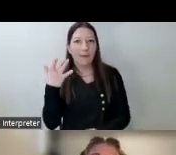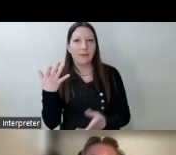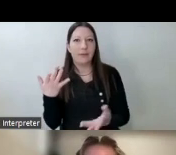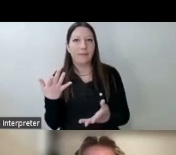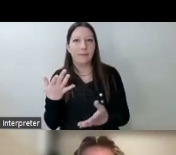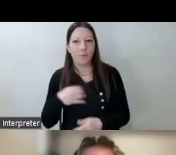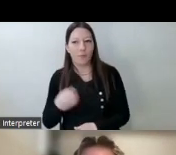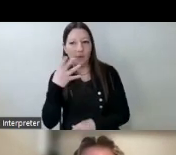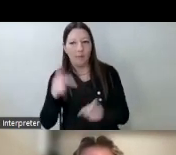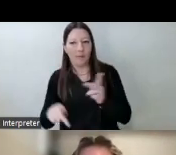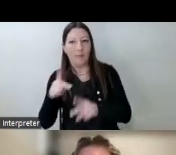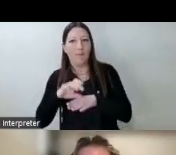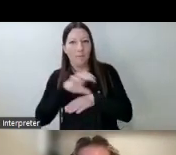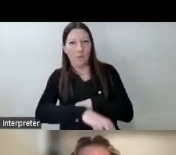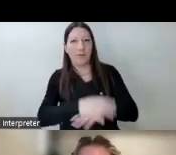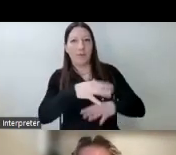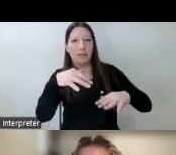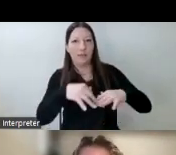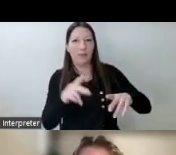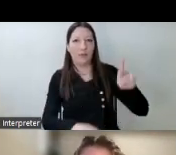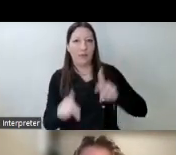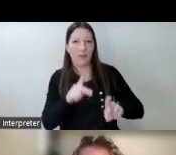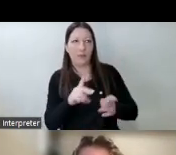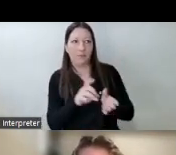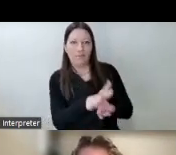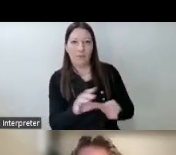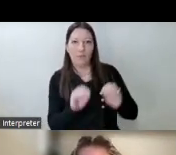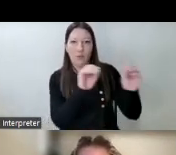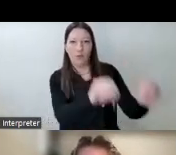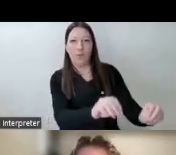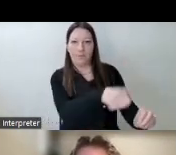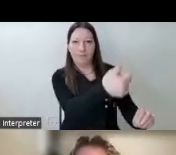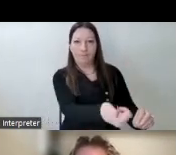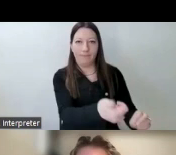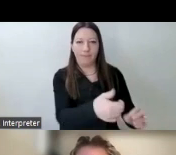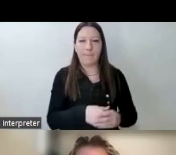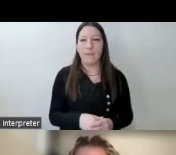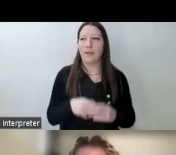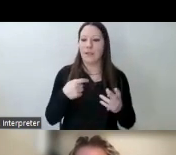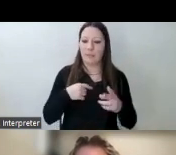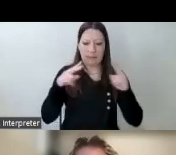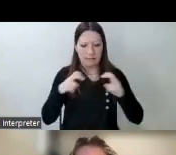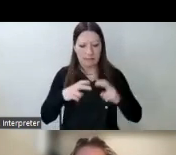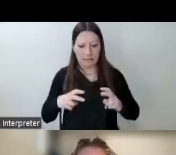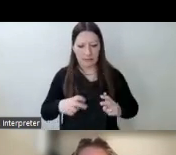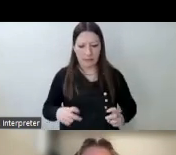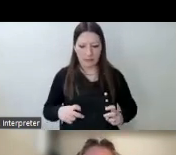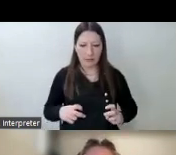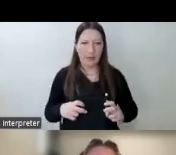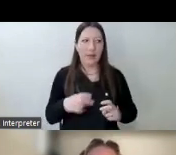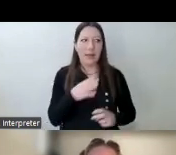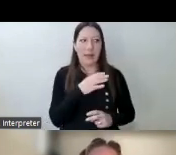So to bring this together a bit, I'm working within this sort of multi-scope and interconnected ethnographic